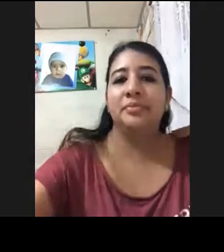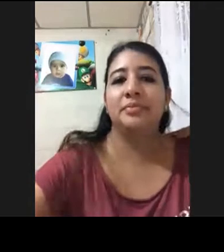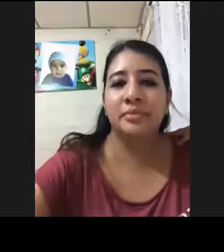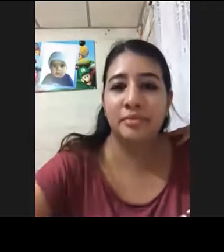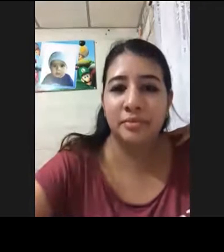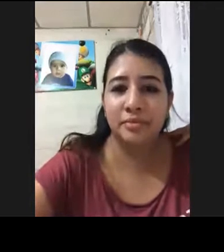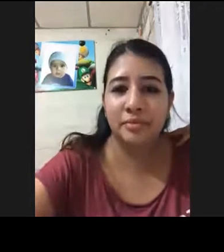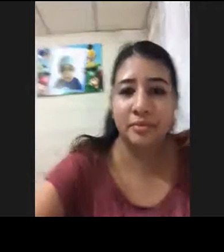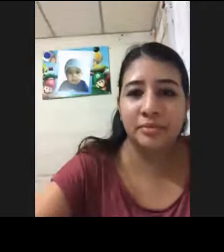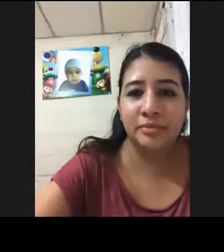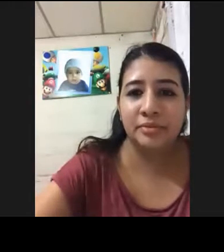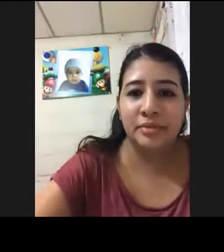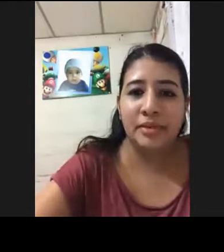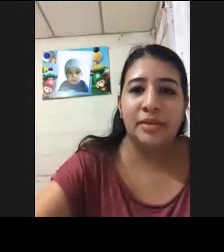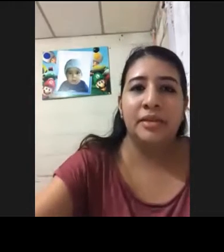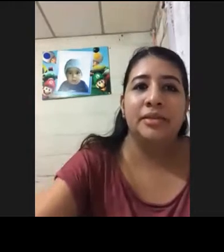day, Carla?